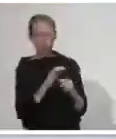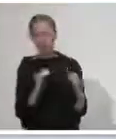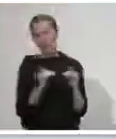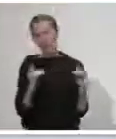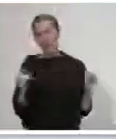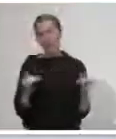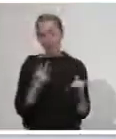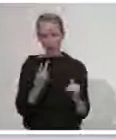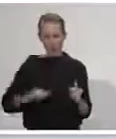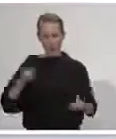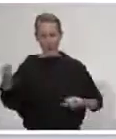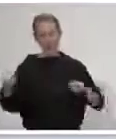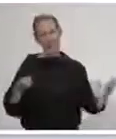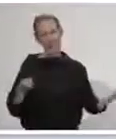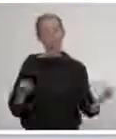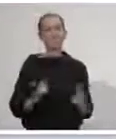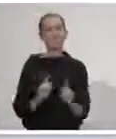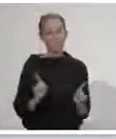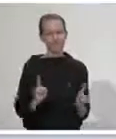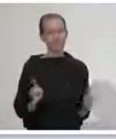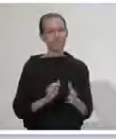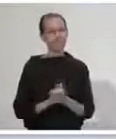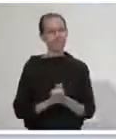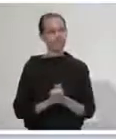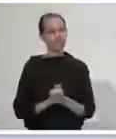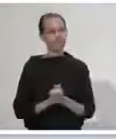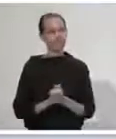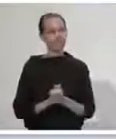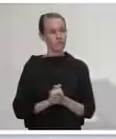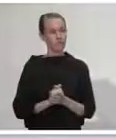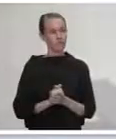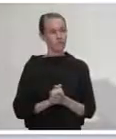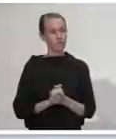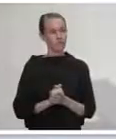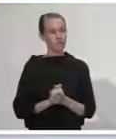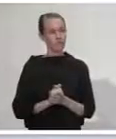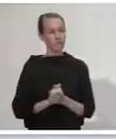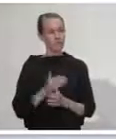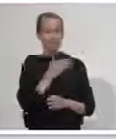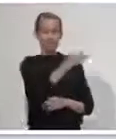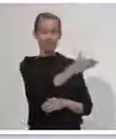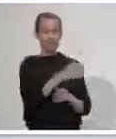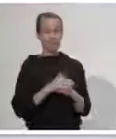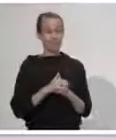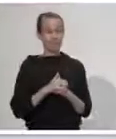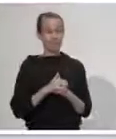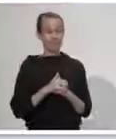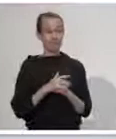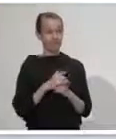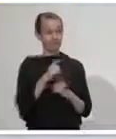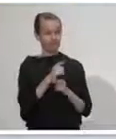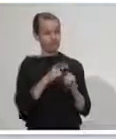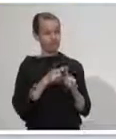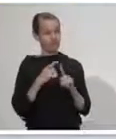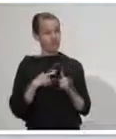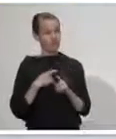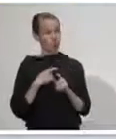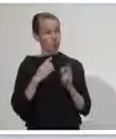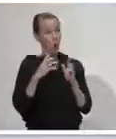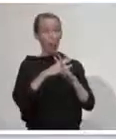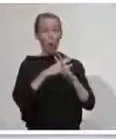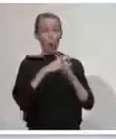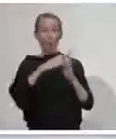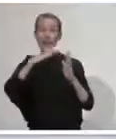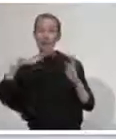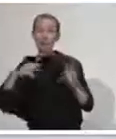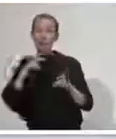back to you, Henry. Are you comfortable that nurses at Waitakere Hospital say their concerns were not listened to by management, they felt ignored and bullied, and as